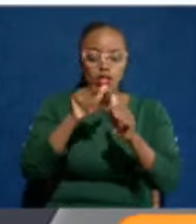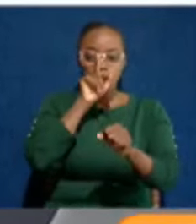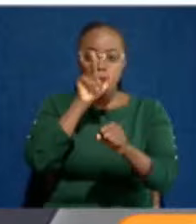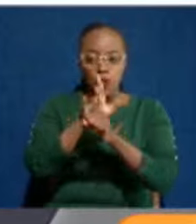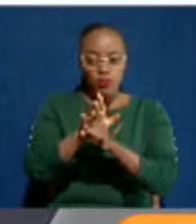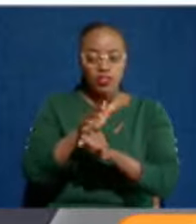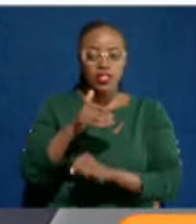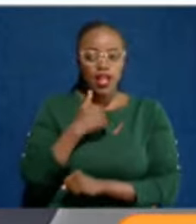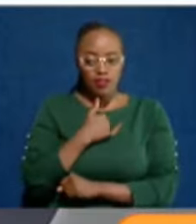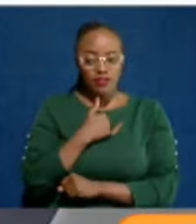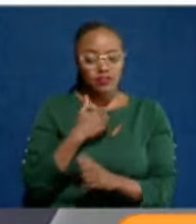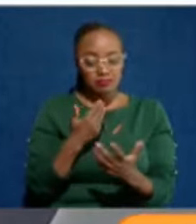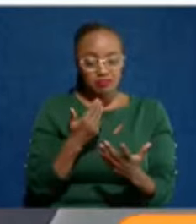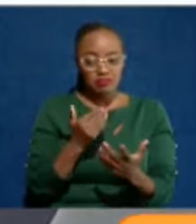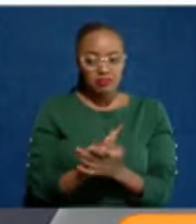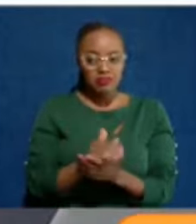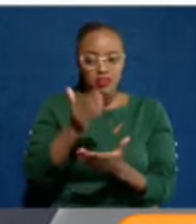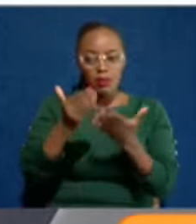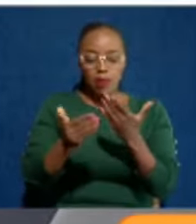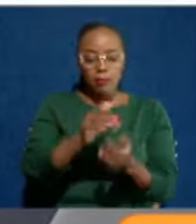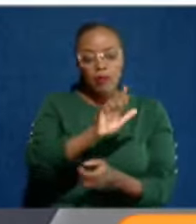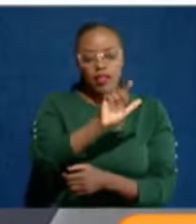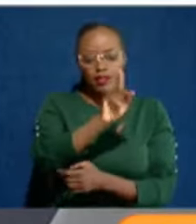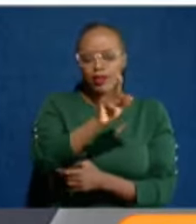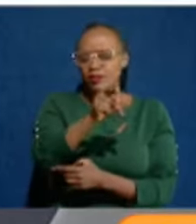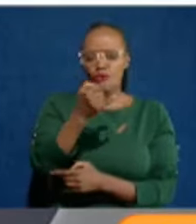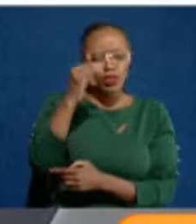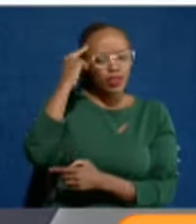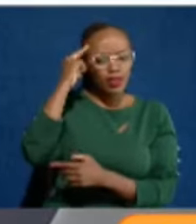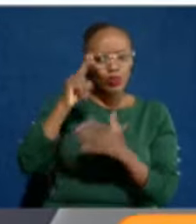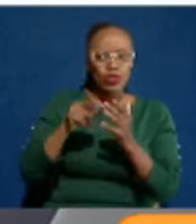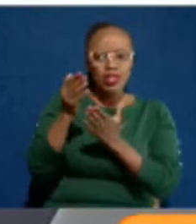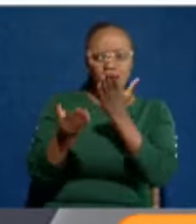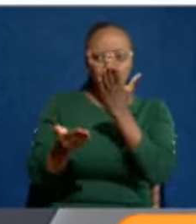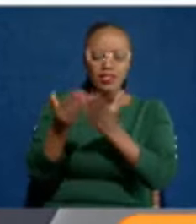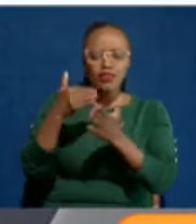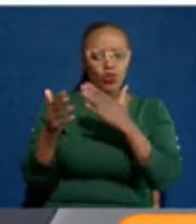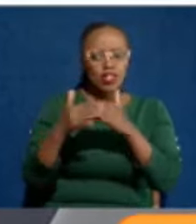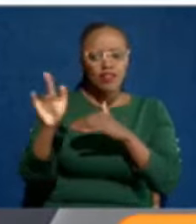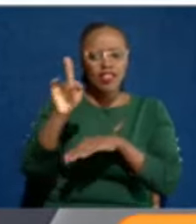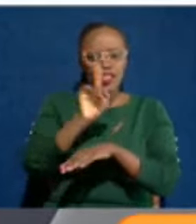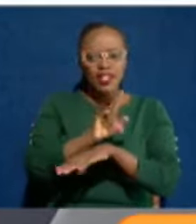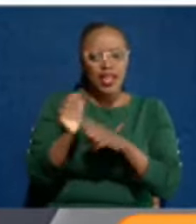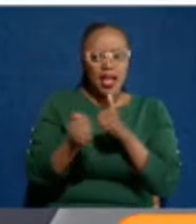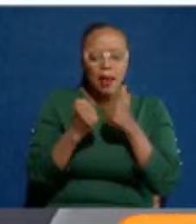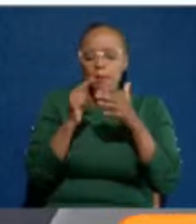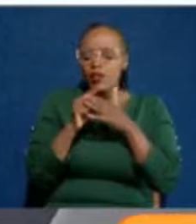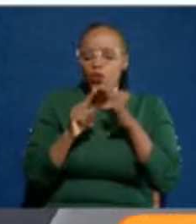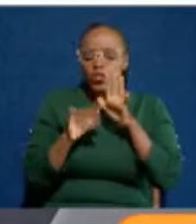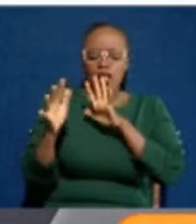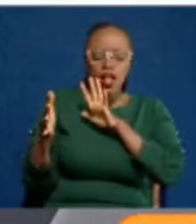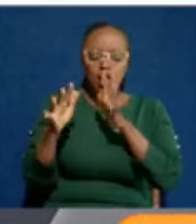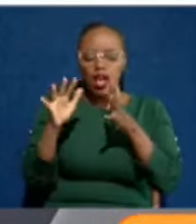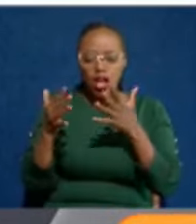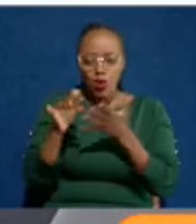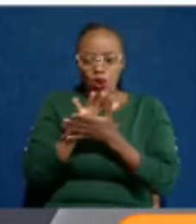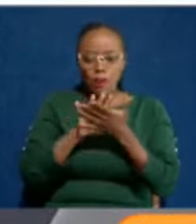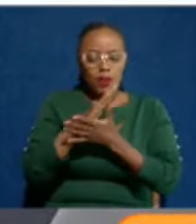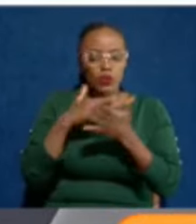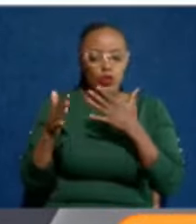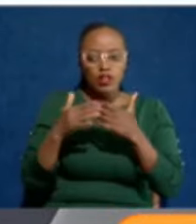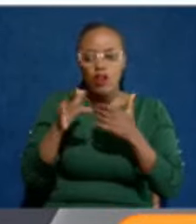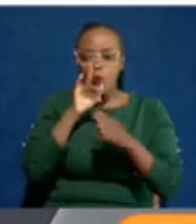promised. Maybe, Linus, to start with you, what's your assessment of what the day has been like based on what was